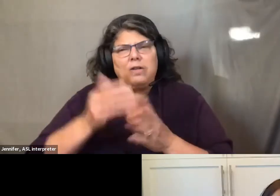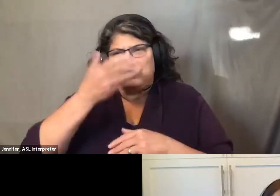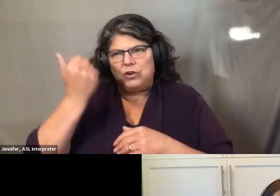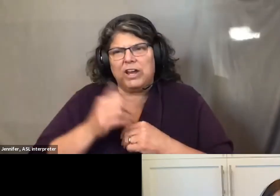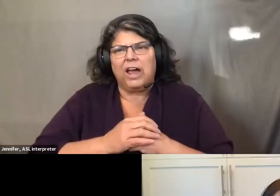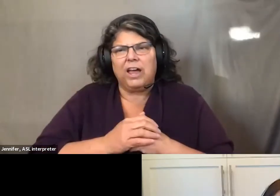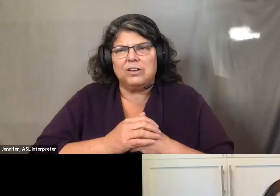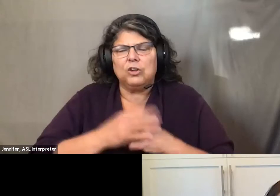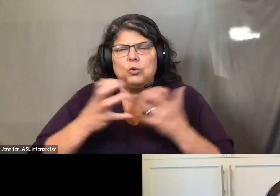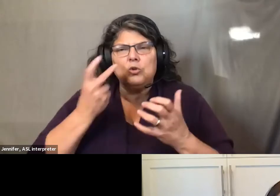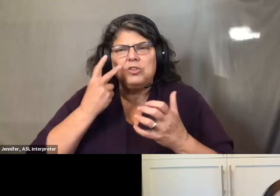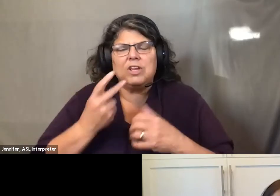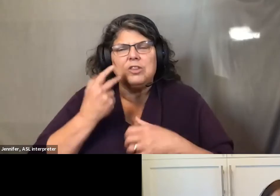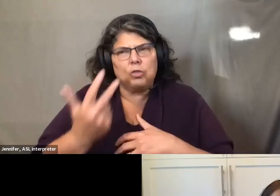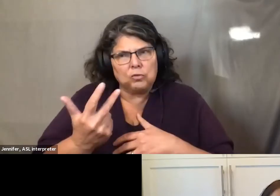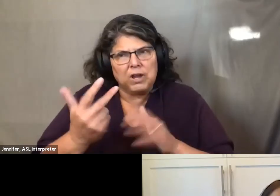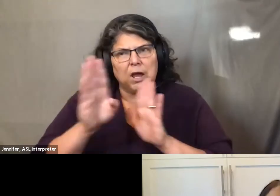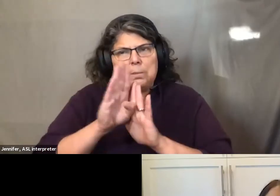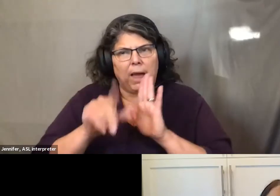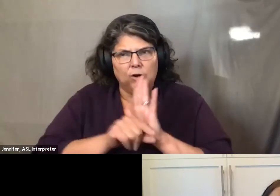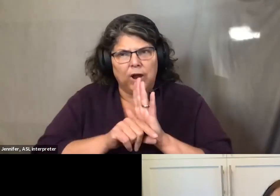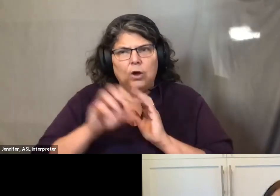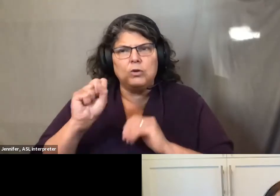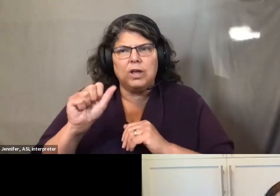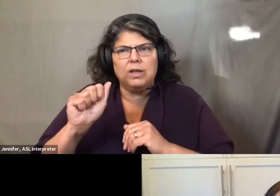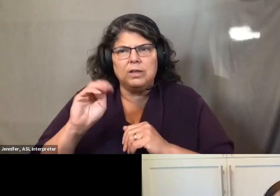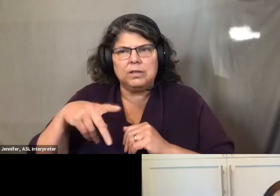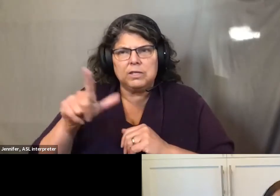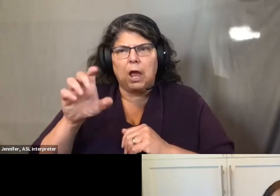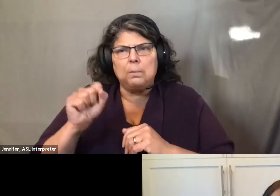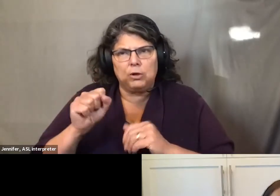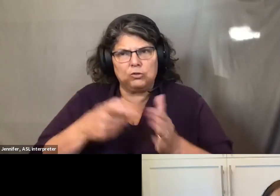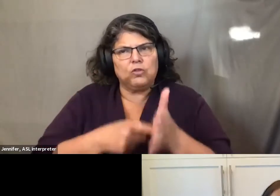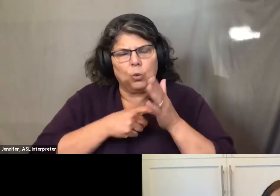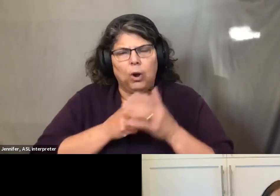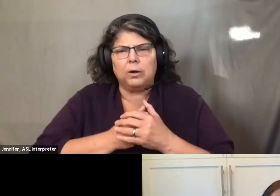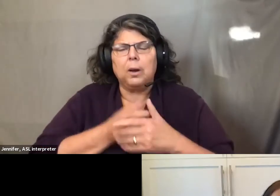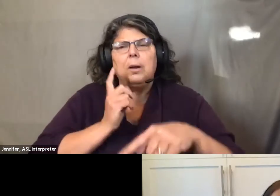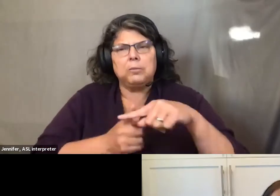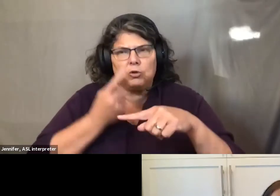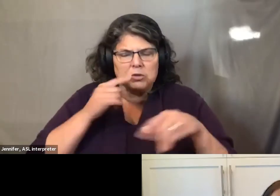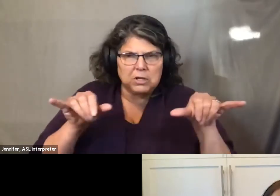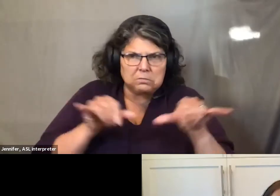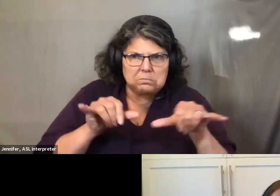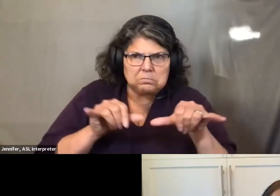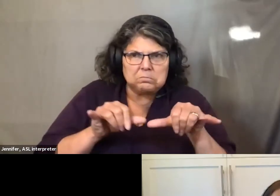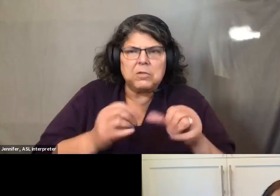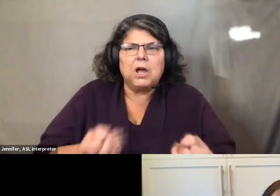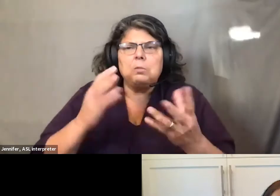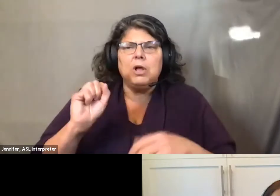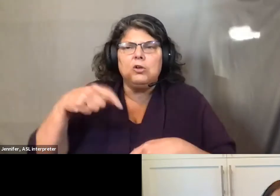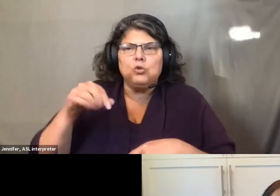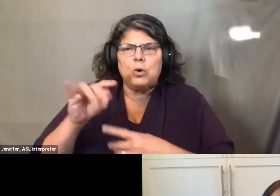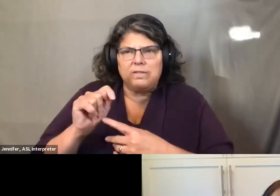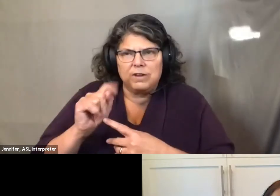the 3 background samples that are required, as well as we want to see square footage of each of the buildings that